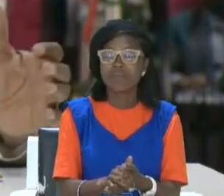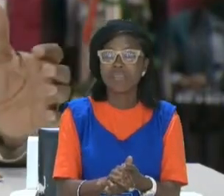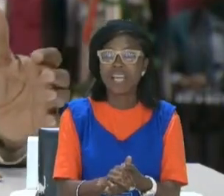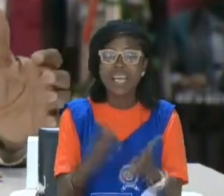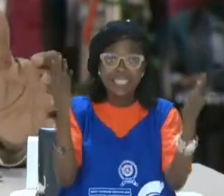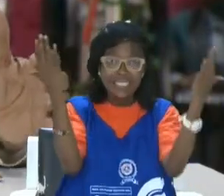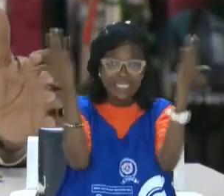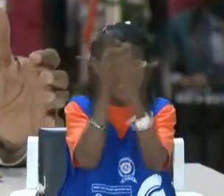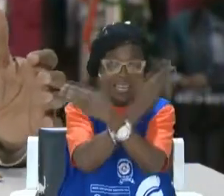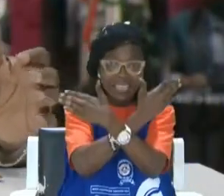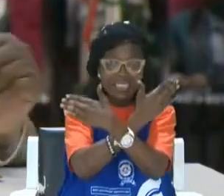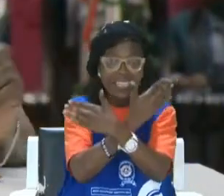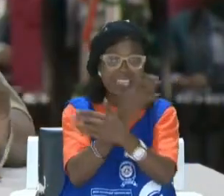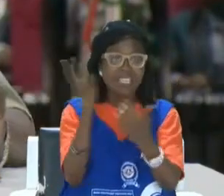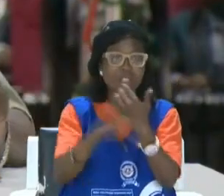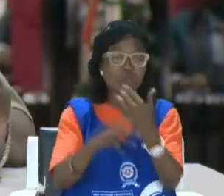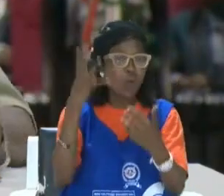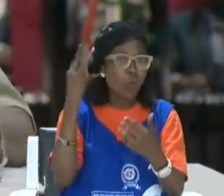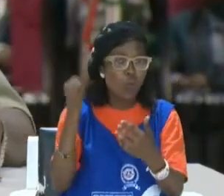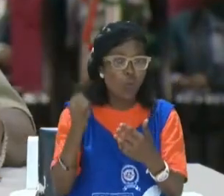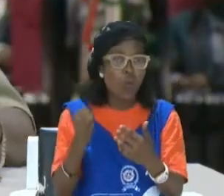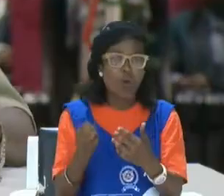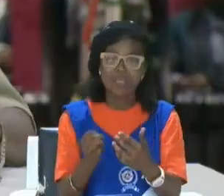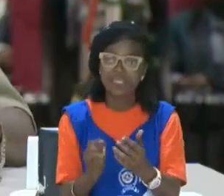Darkness was reigning supreme.